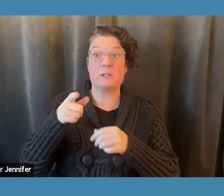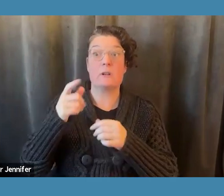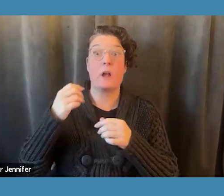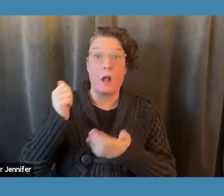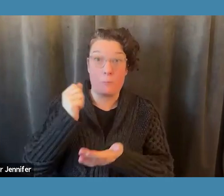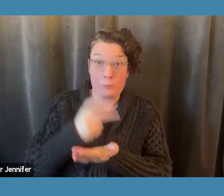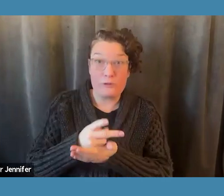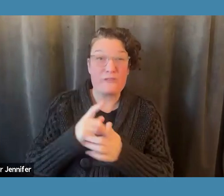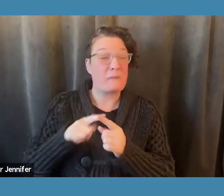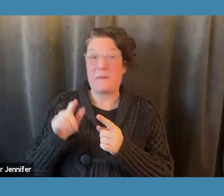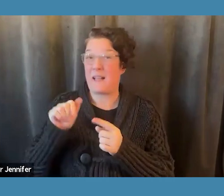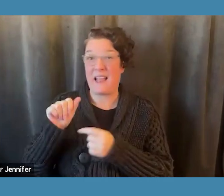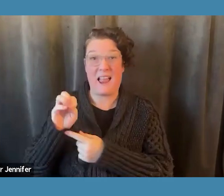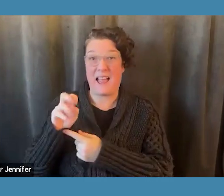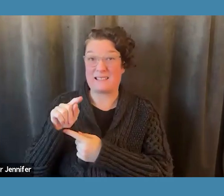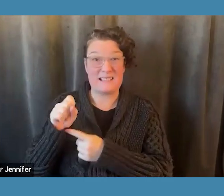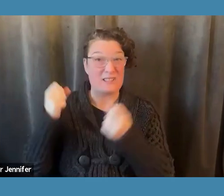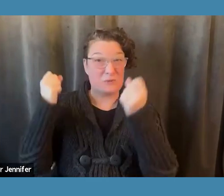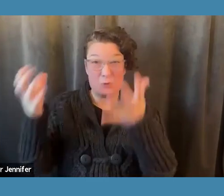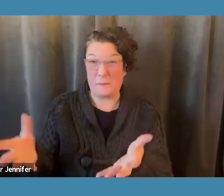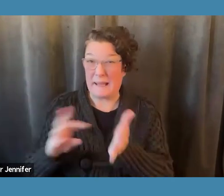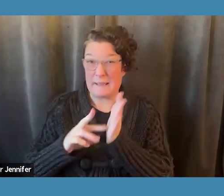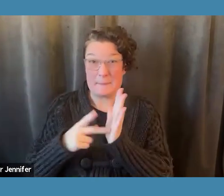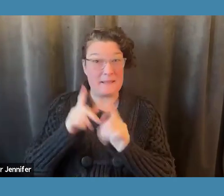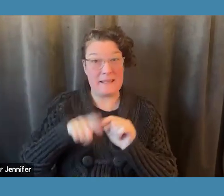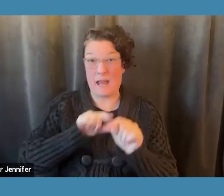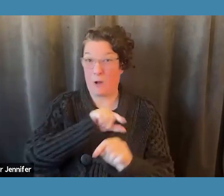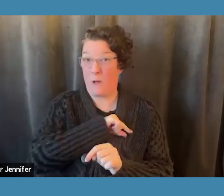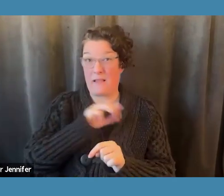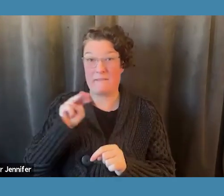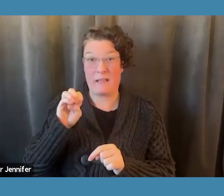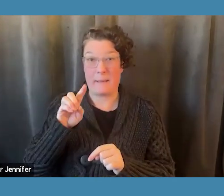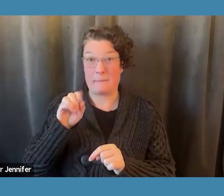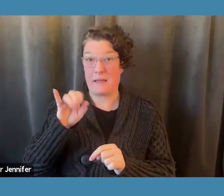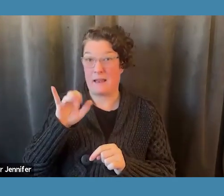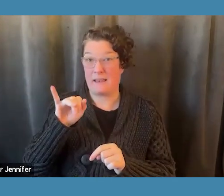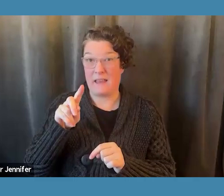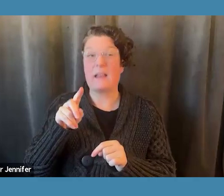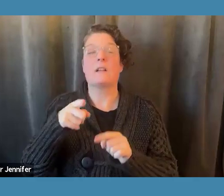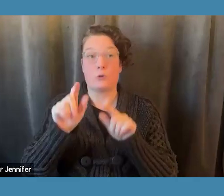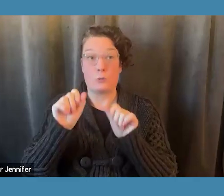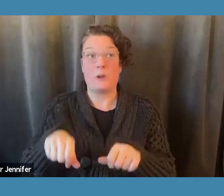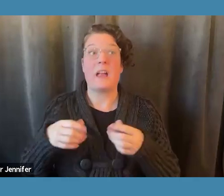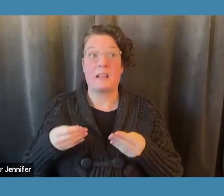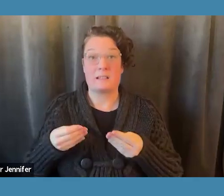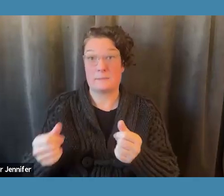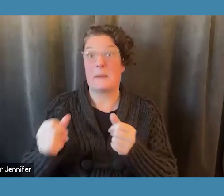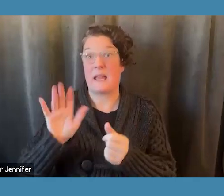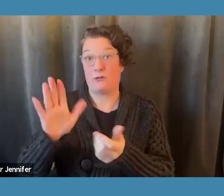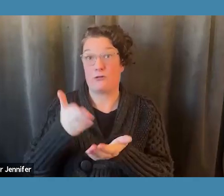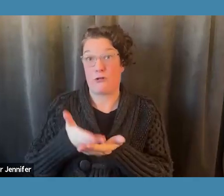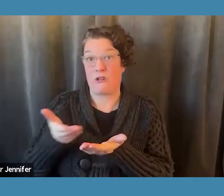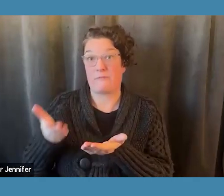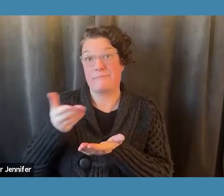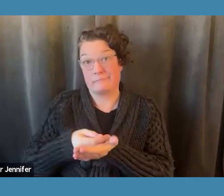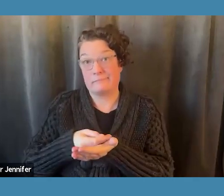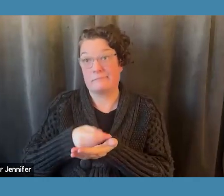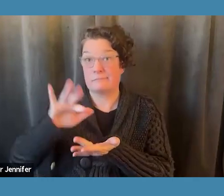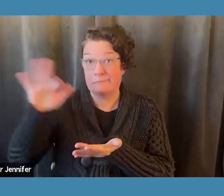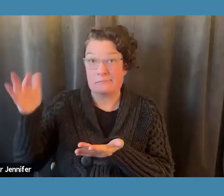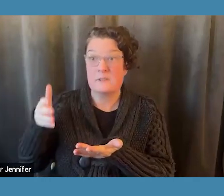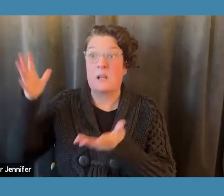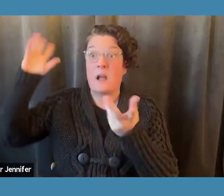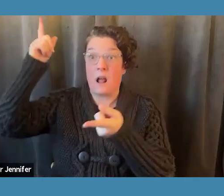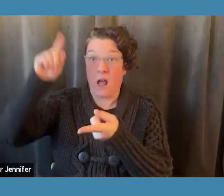many assets, so you're not Medicaid eligible, you will have 1 year to spend down your assets to become